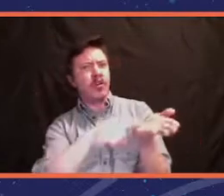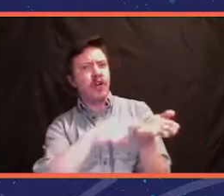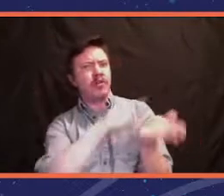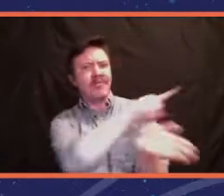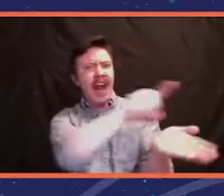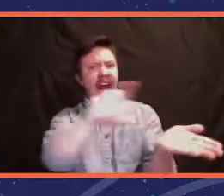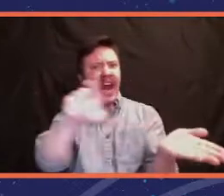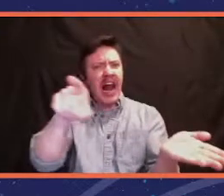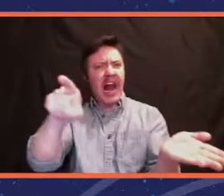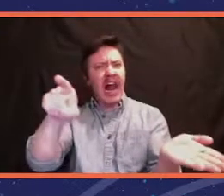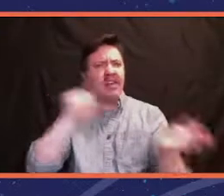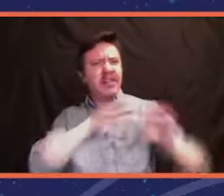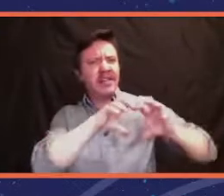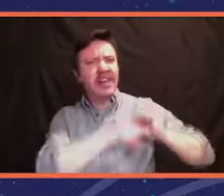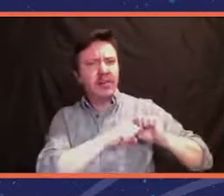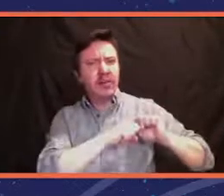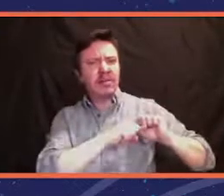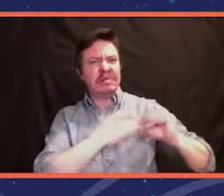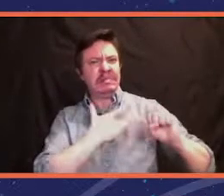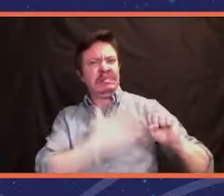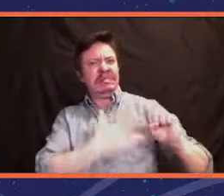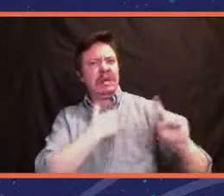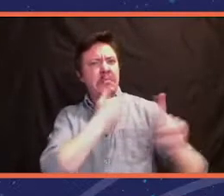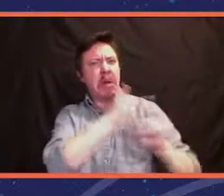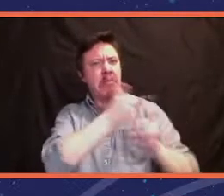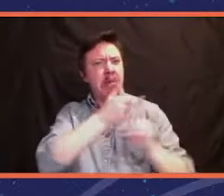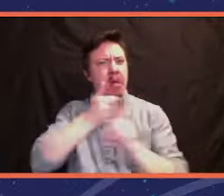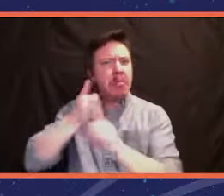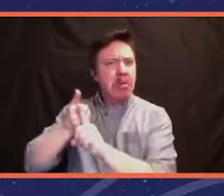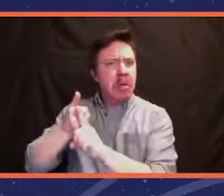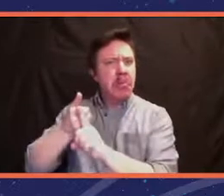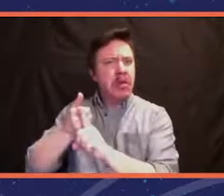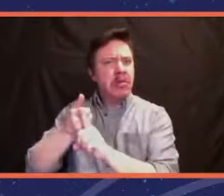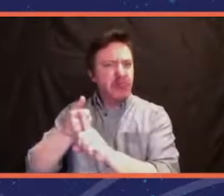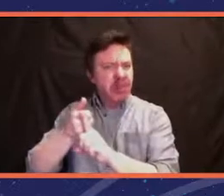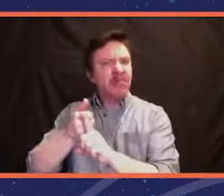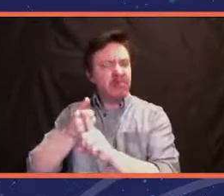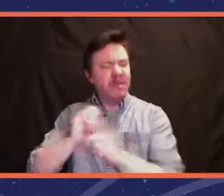going through around not returning to normal, and